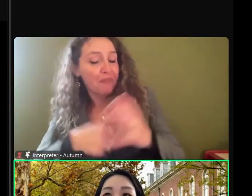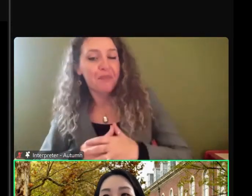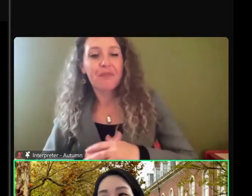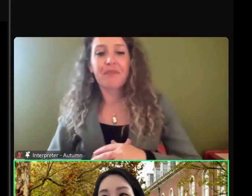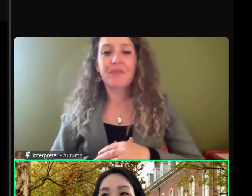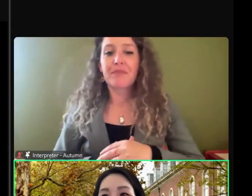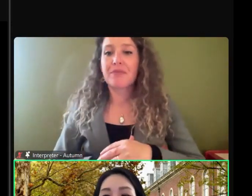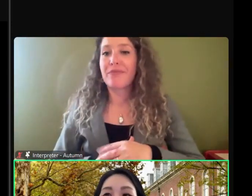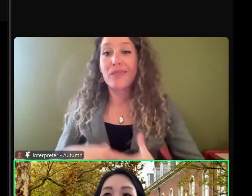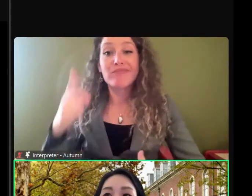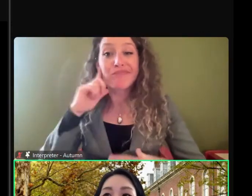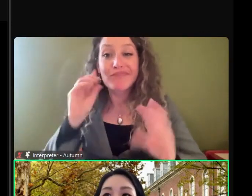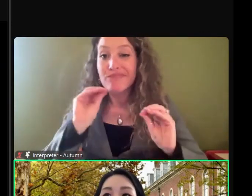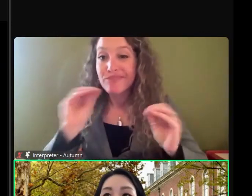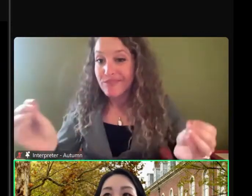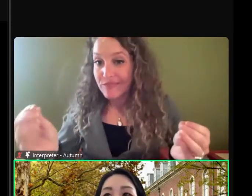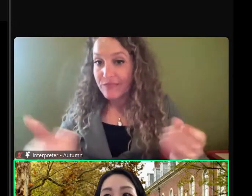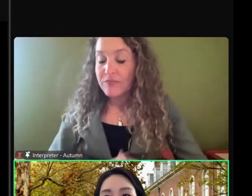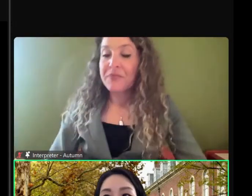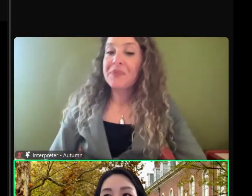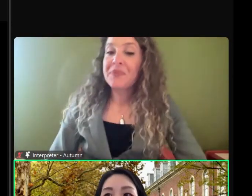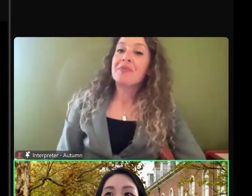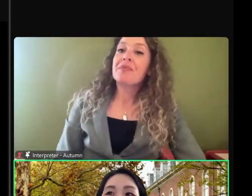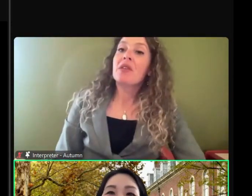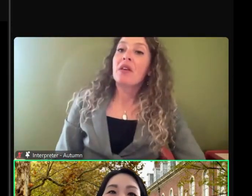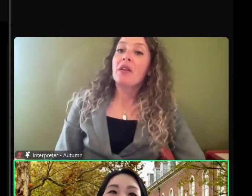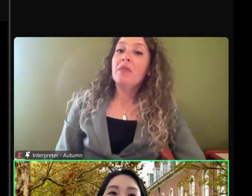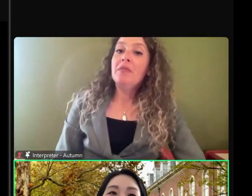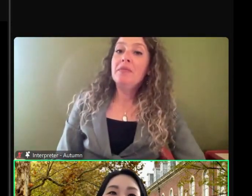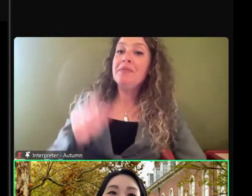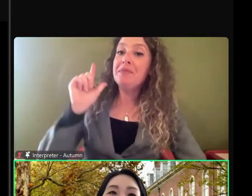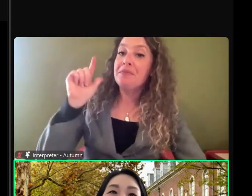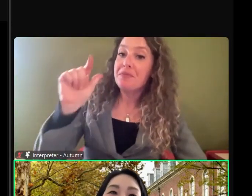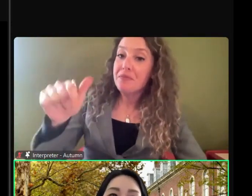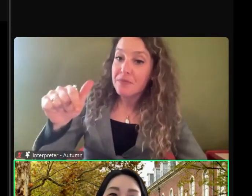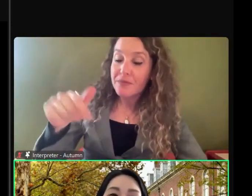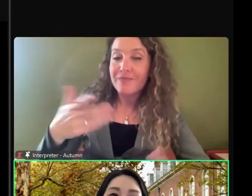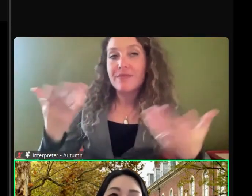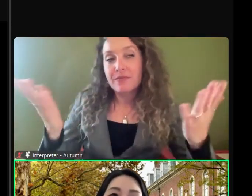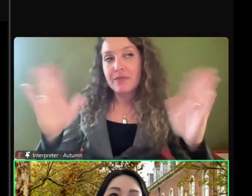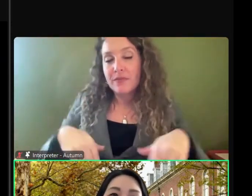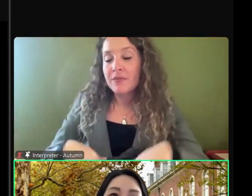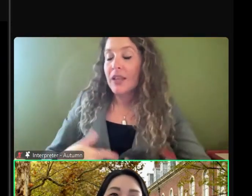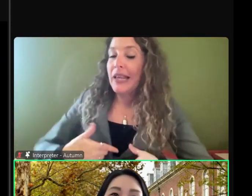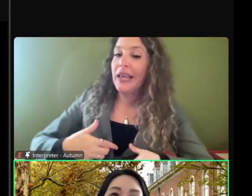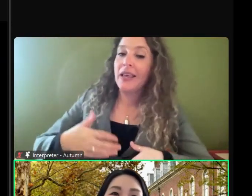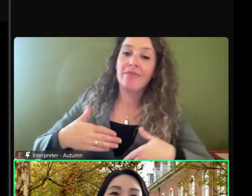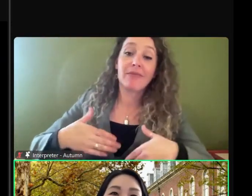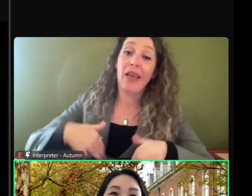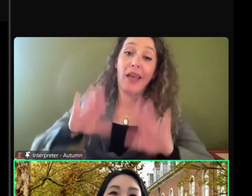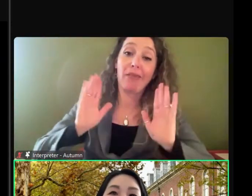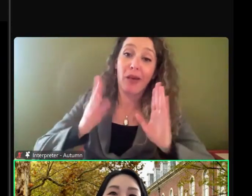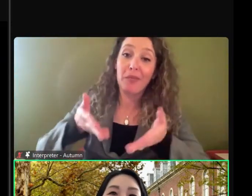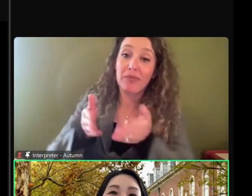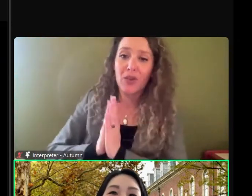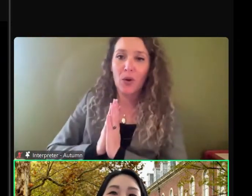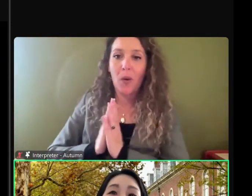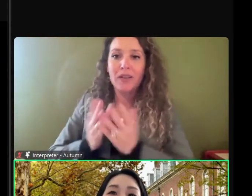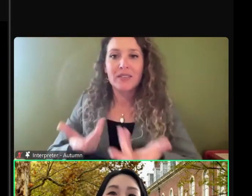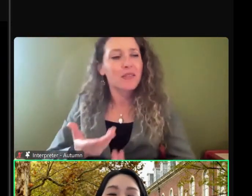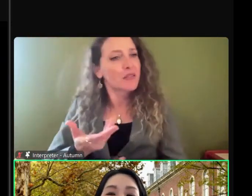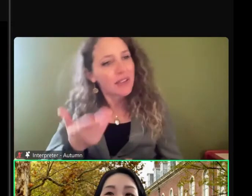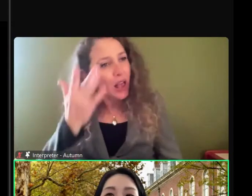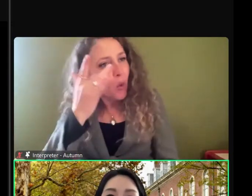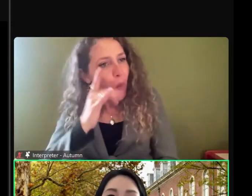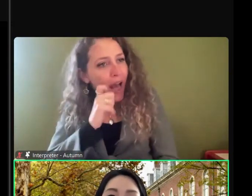we never heard back. Eventually, he gave up on the request. I asked him why he